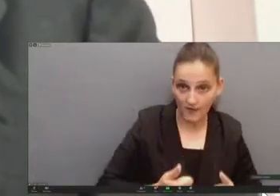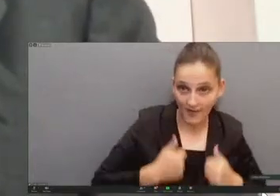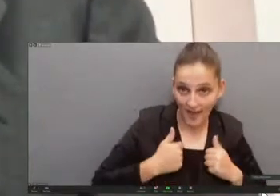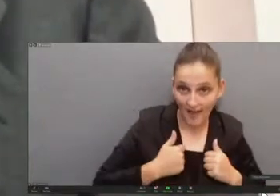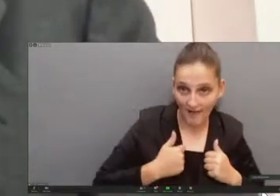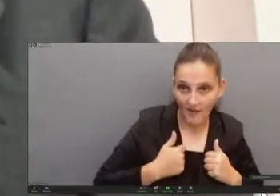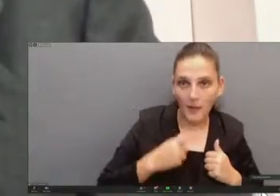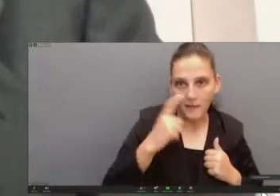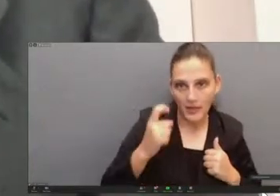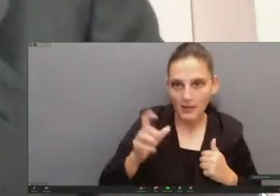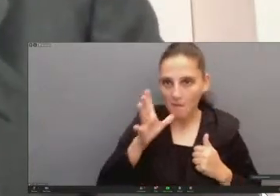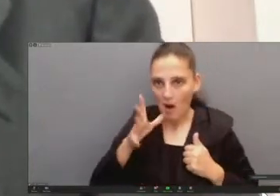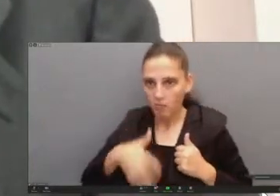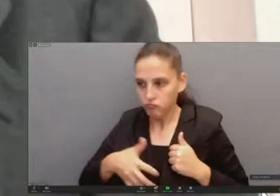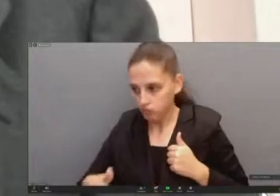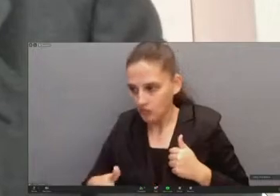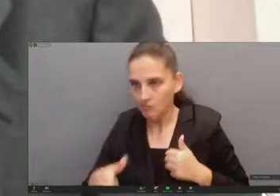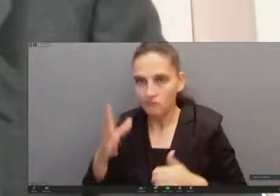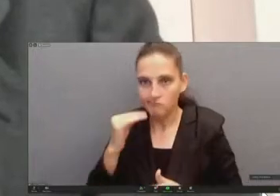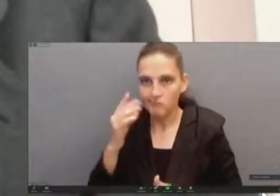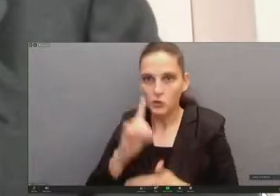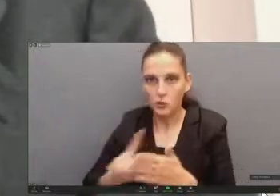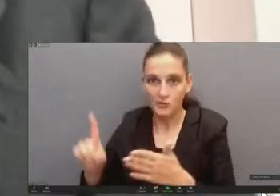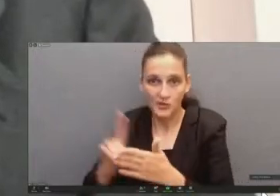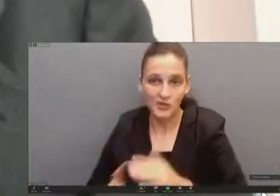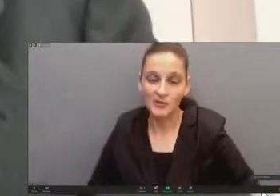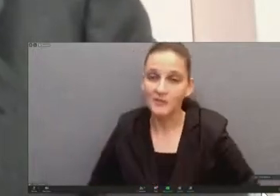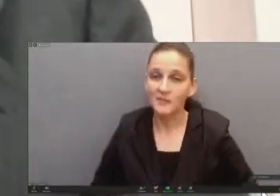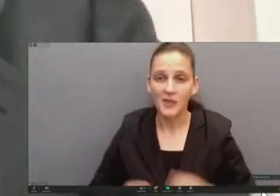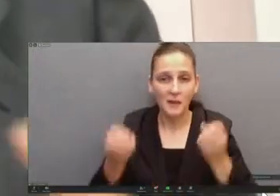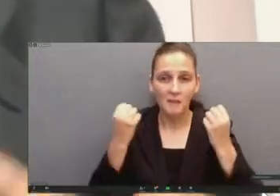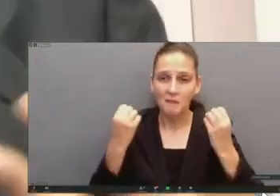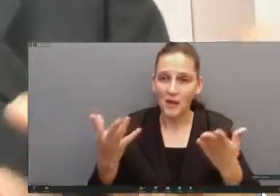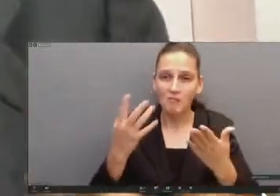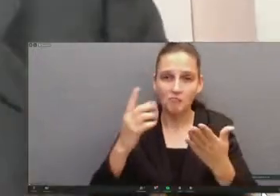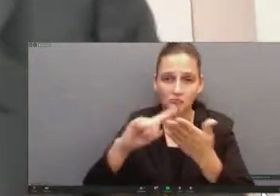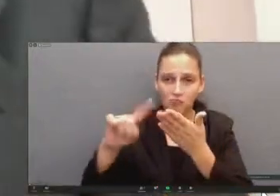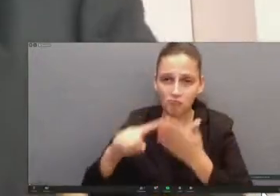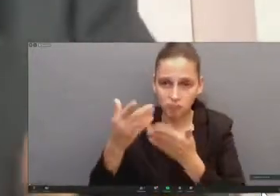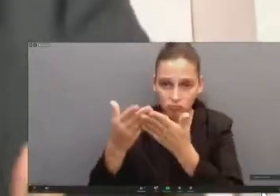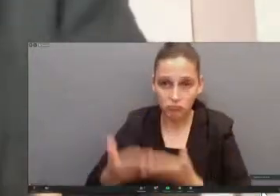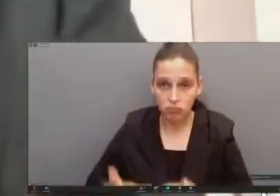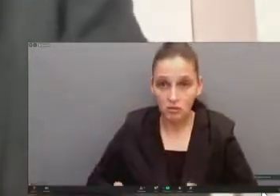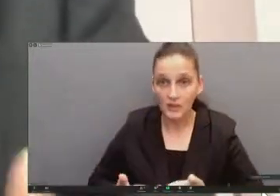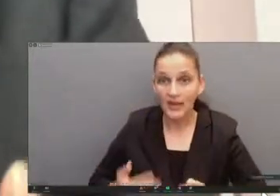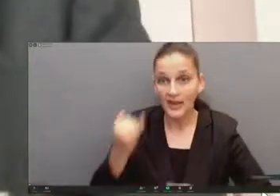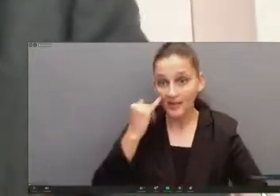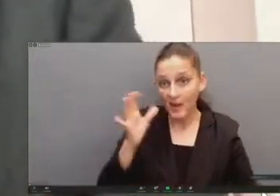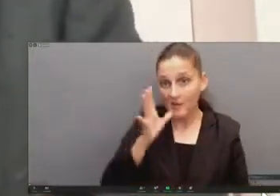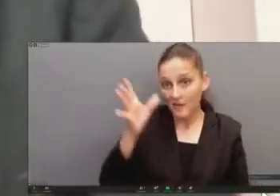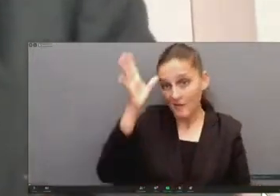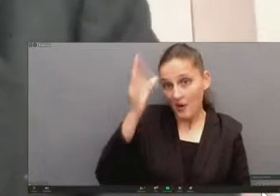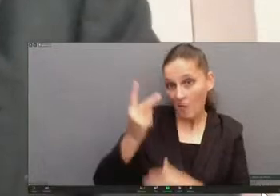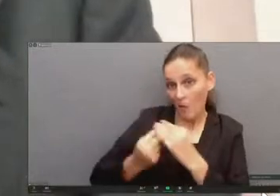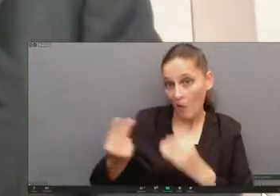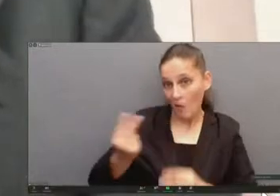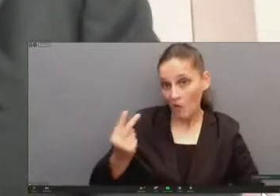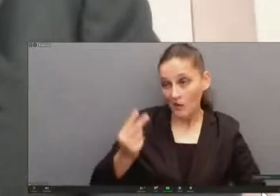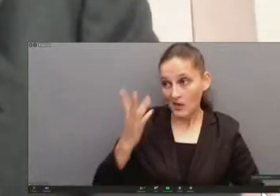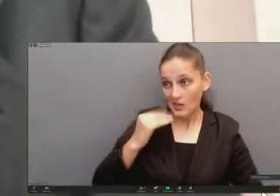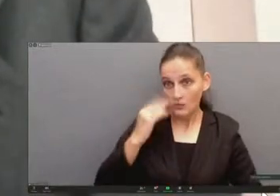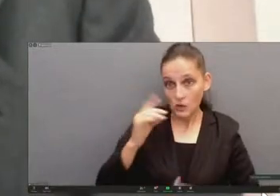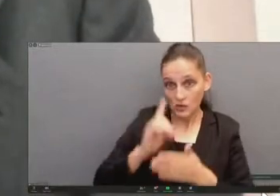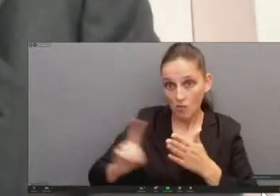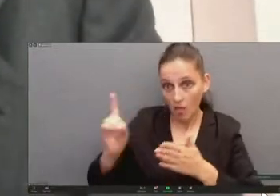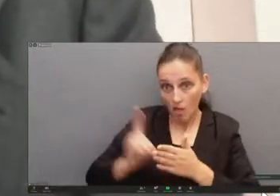of discrimination. There's also a body of research documenting that even parental experiences of discrimination leads